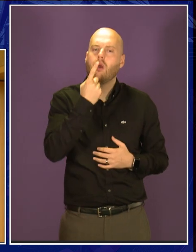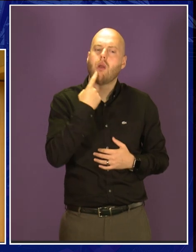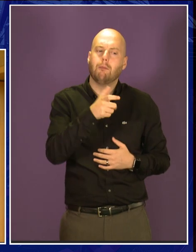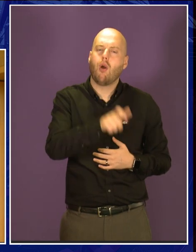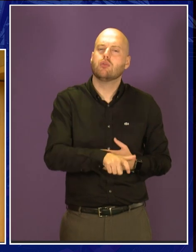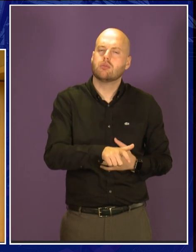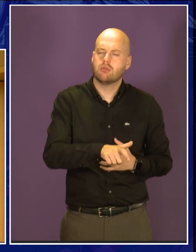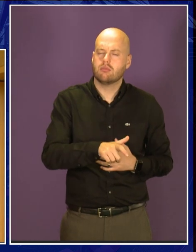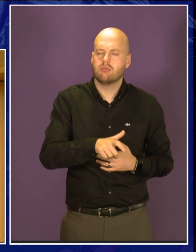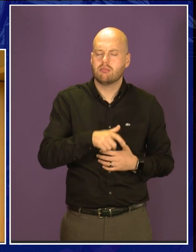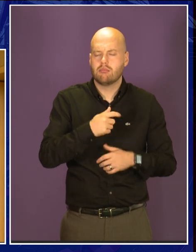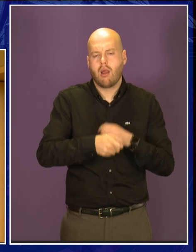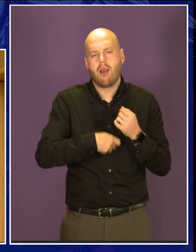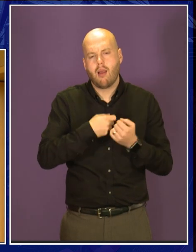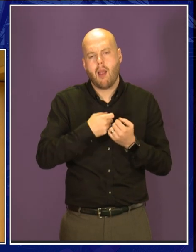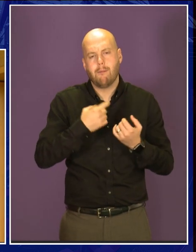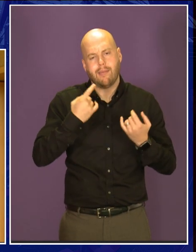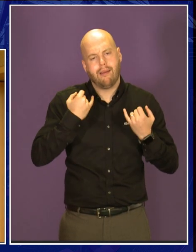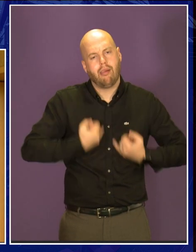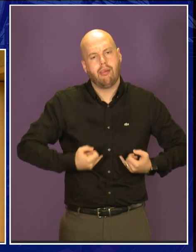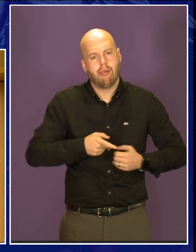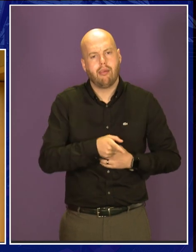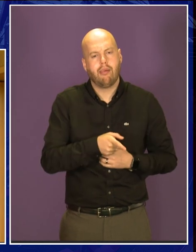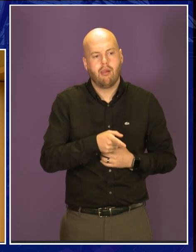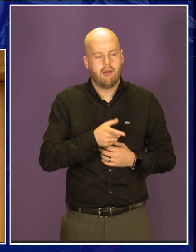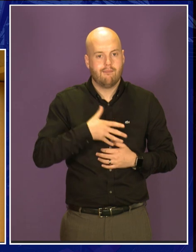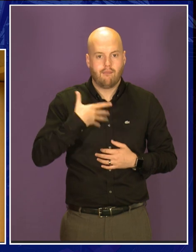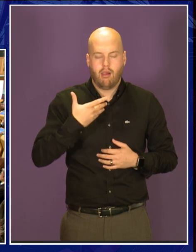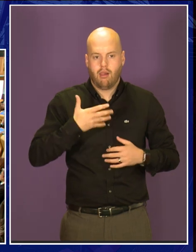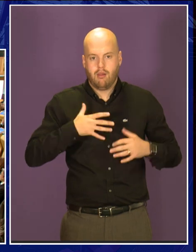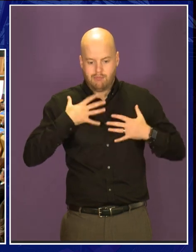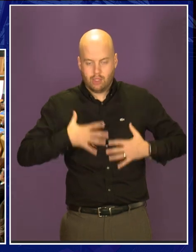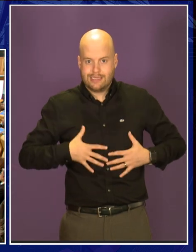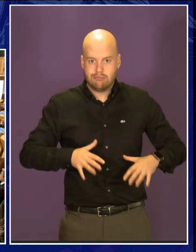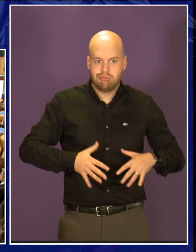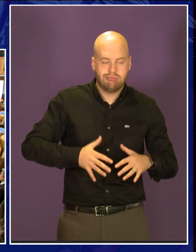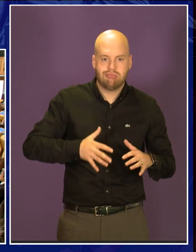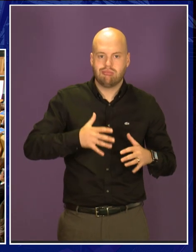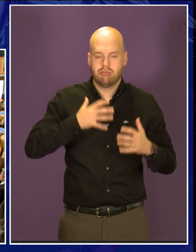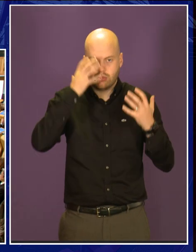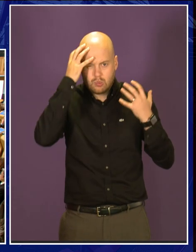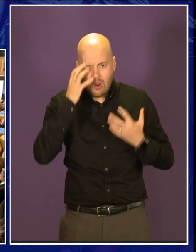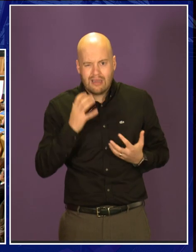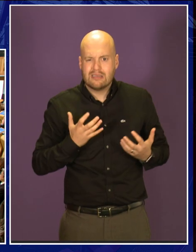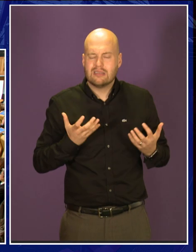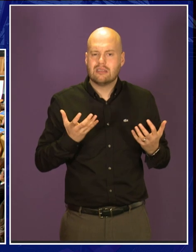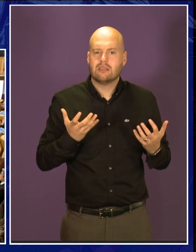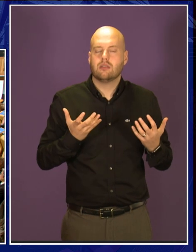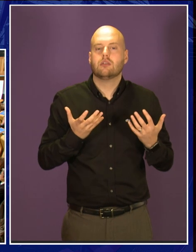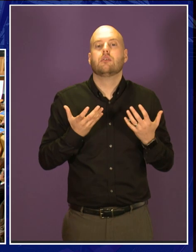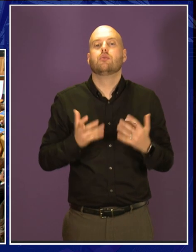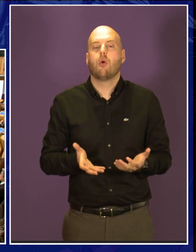was very hot, trembling and shivering. And so again, I